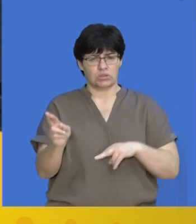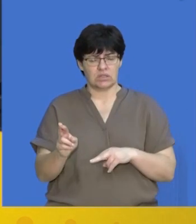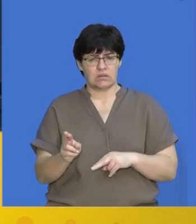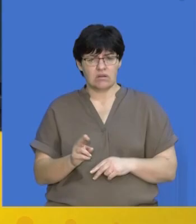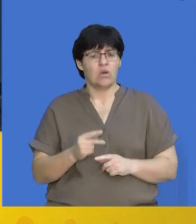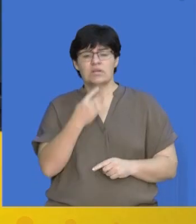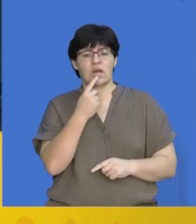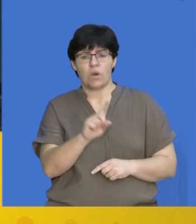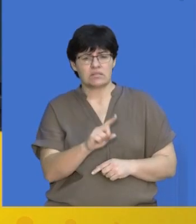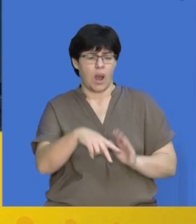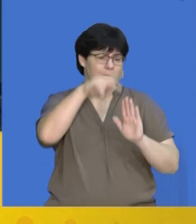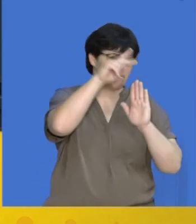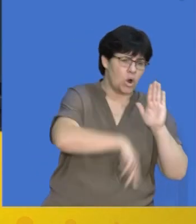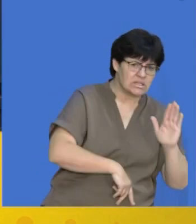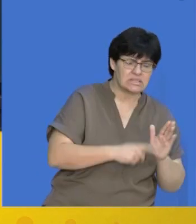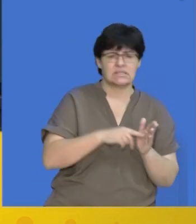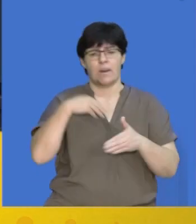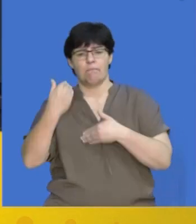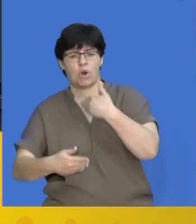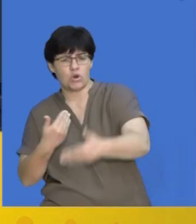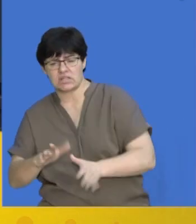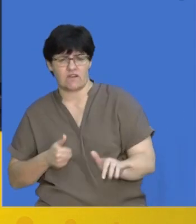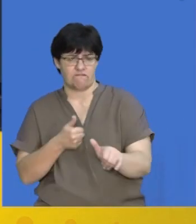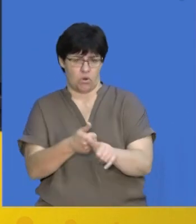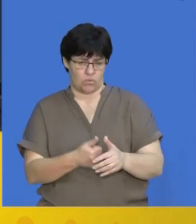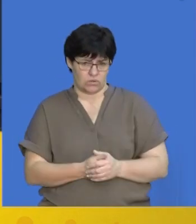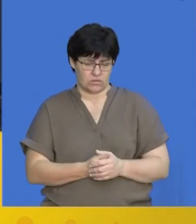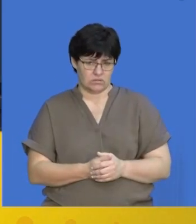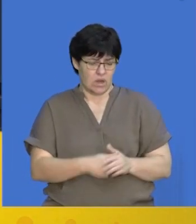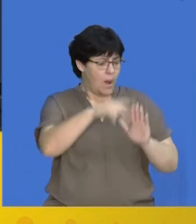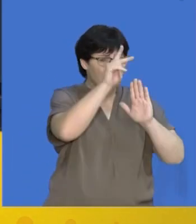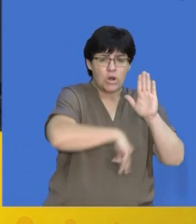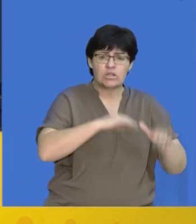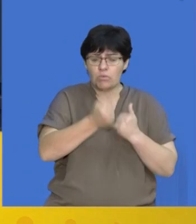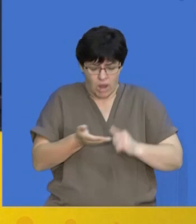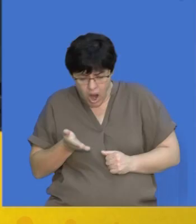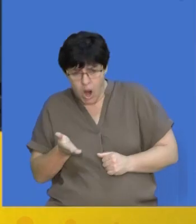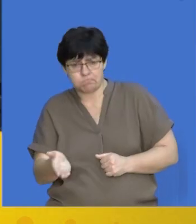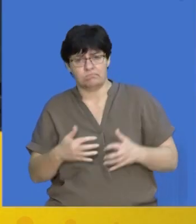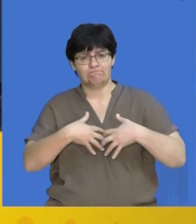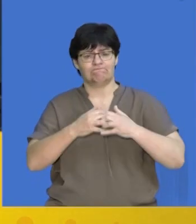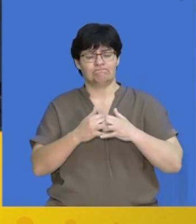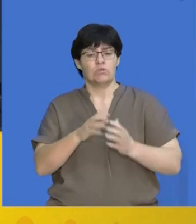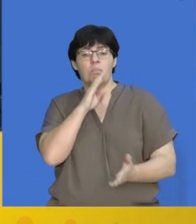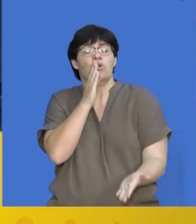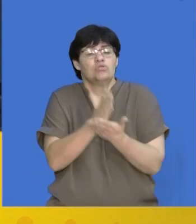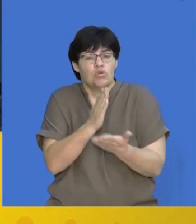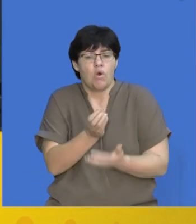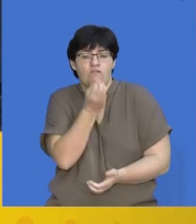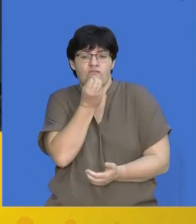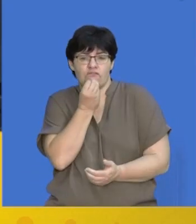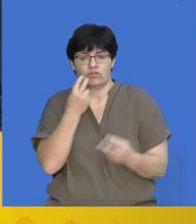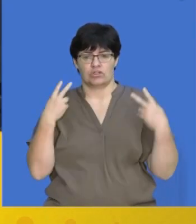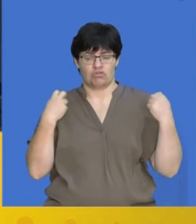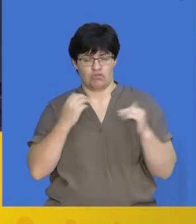are talking to policy and procedure. What kind of policies and procedures are in place to improve food security?